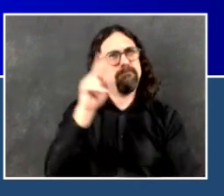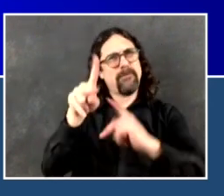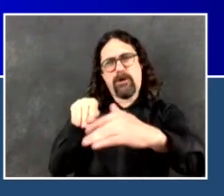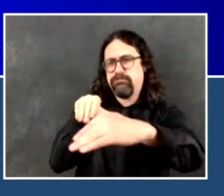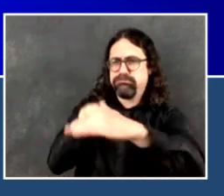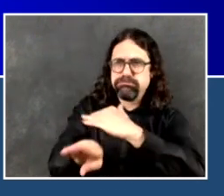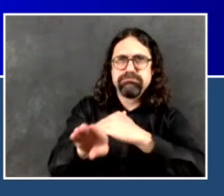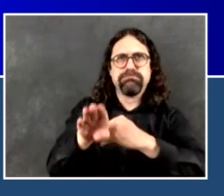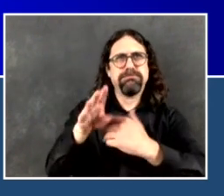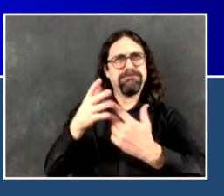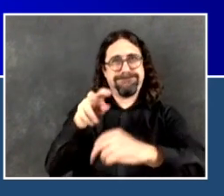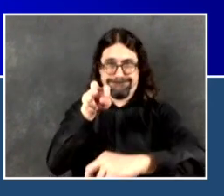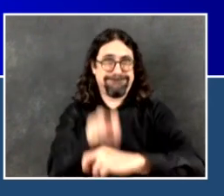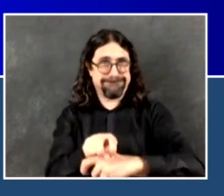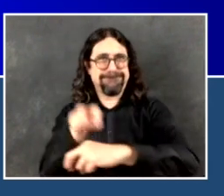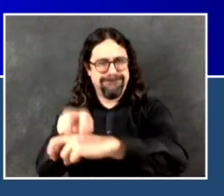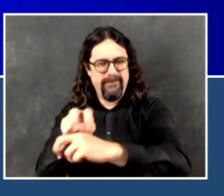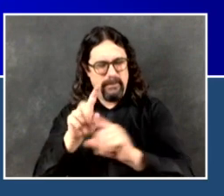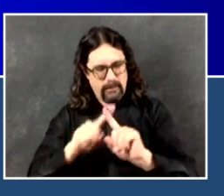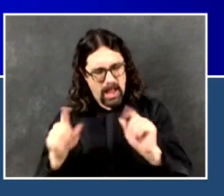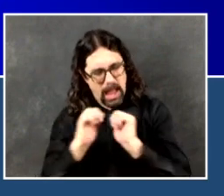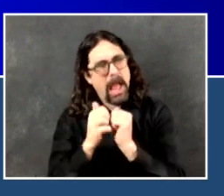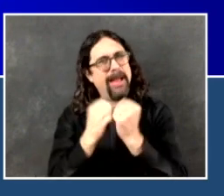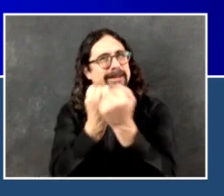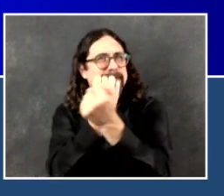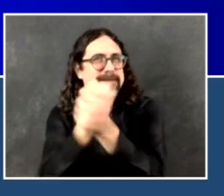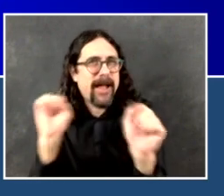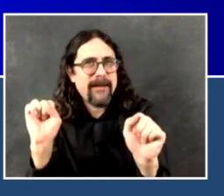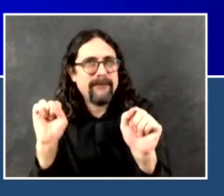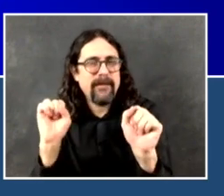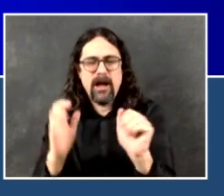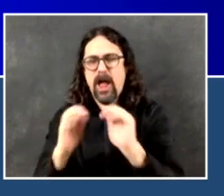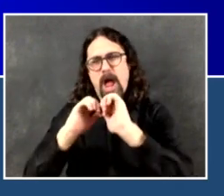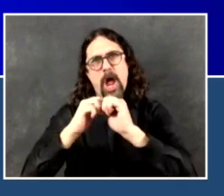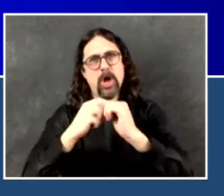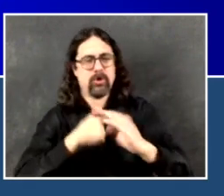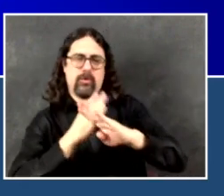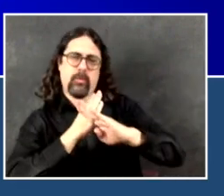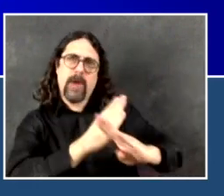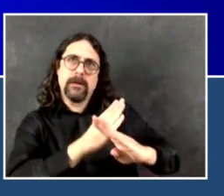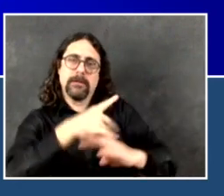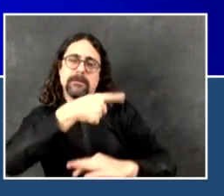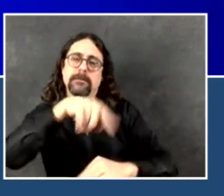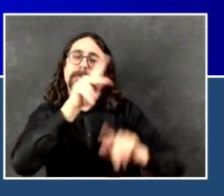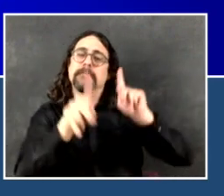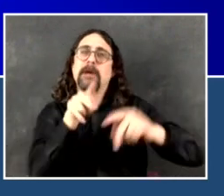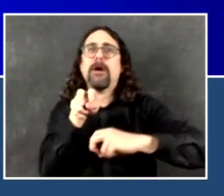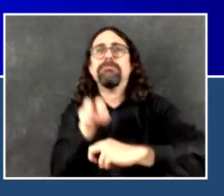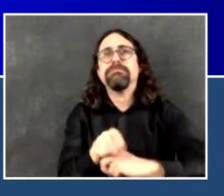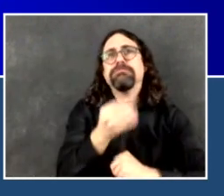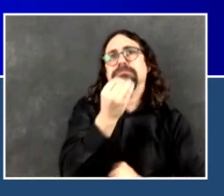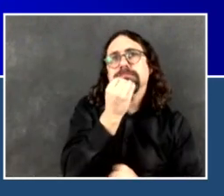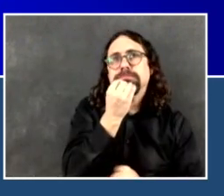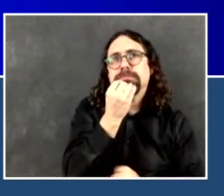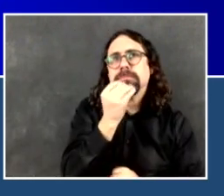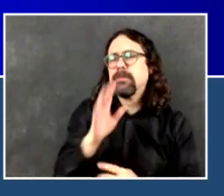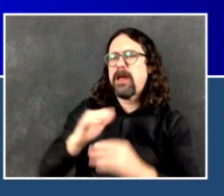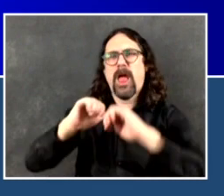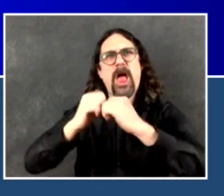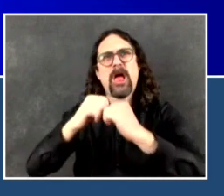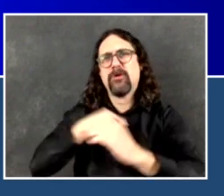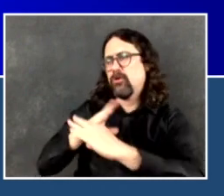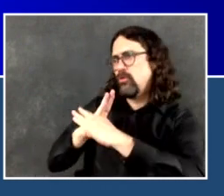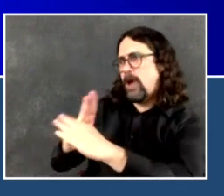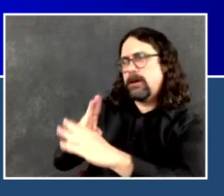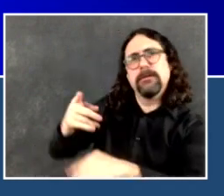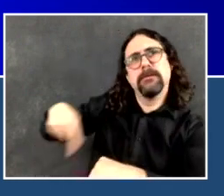What kind of protection will people need? What kind of PPEs will people need to wear in a lot of different parts of the city, a lot of